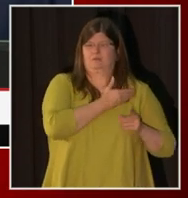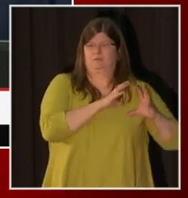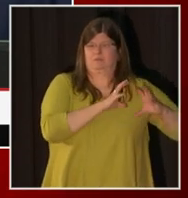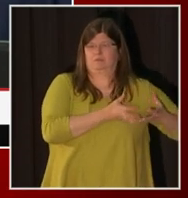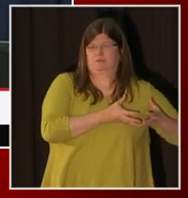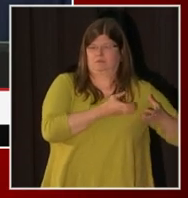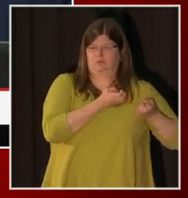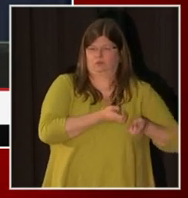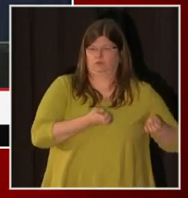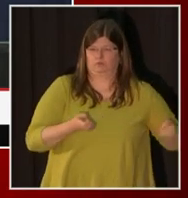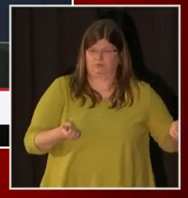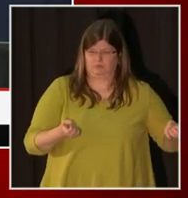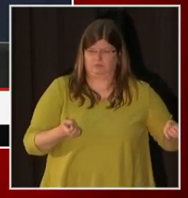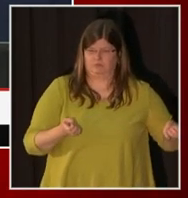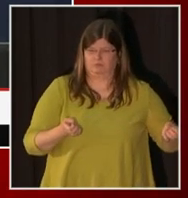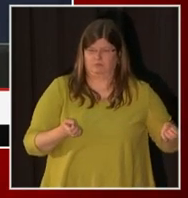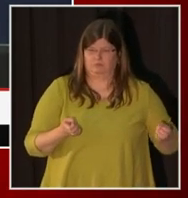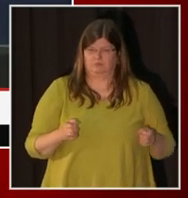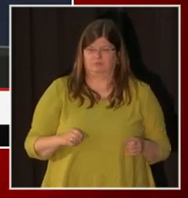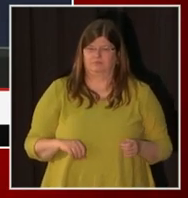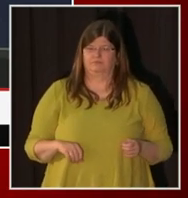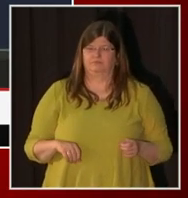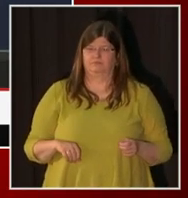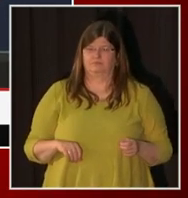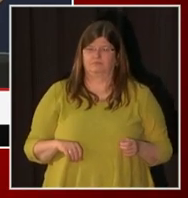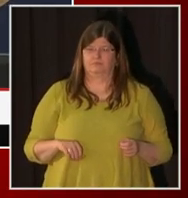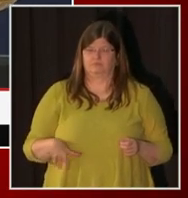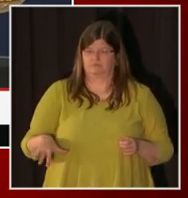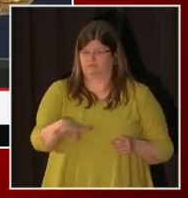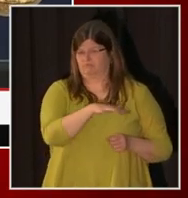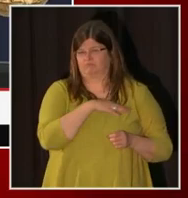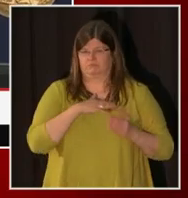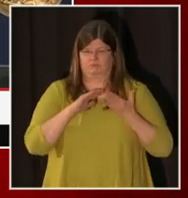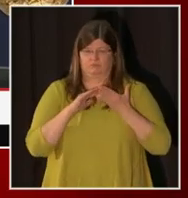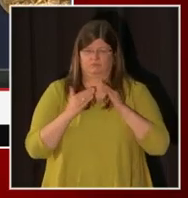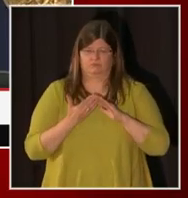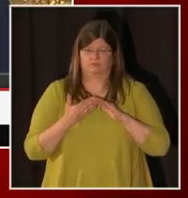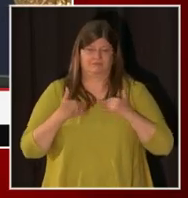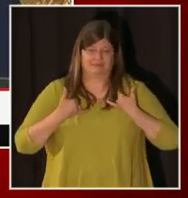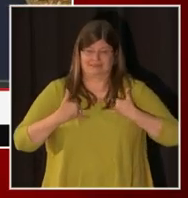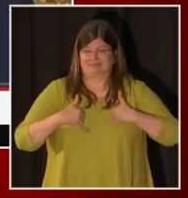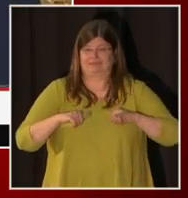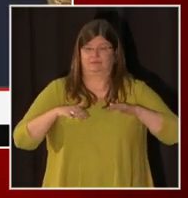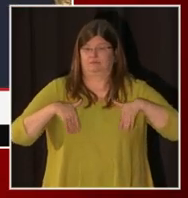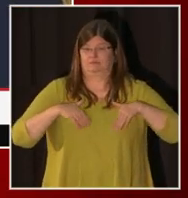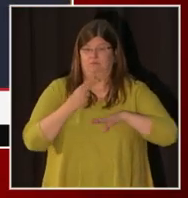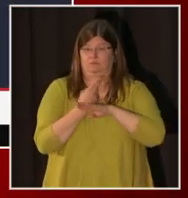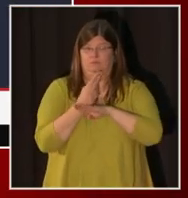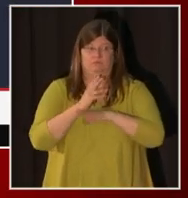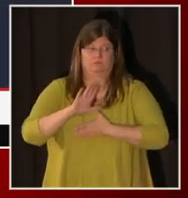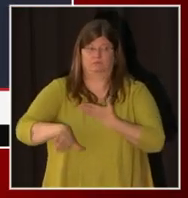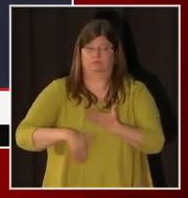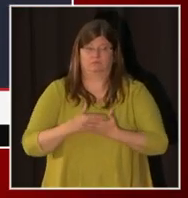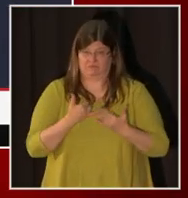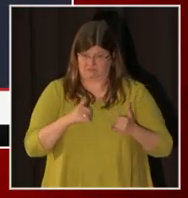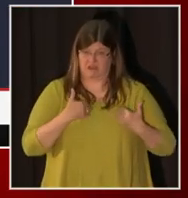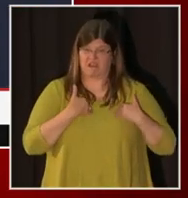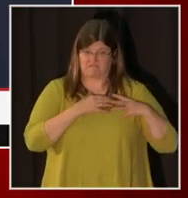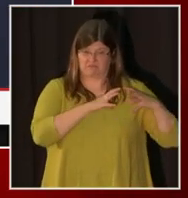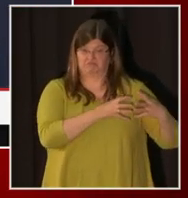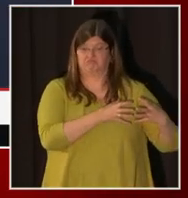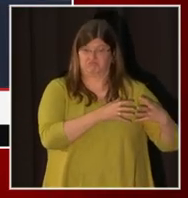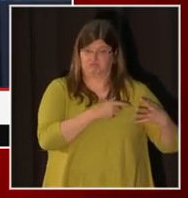not, across the city, we are not using all of the ventilators that are currently in hospitals. So no hospital